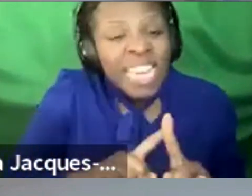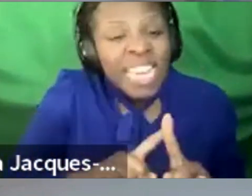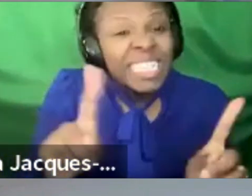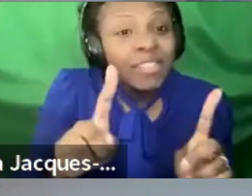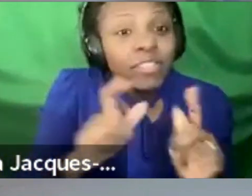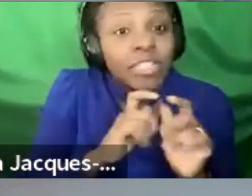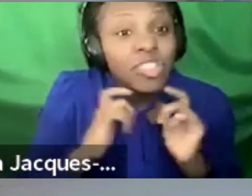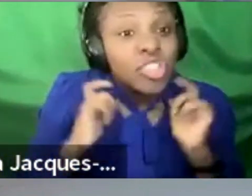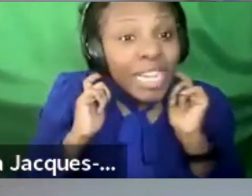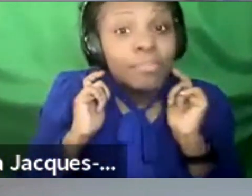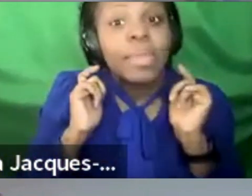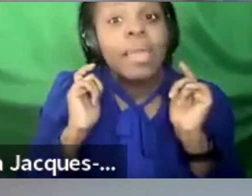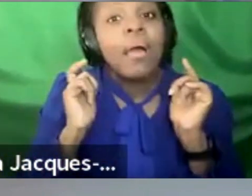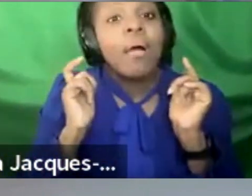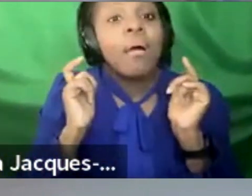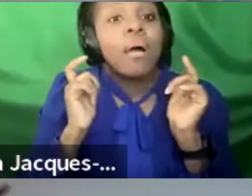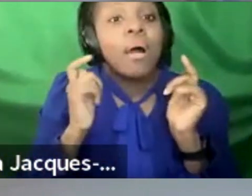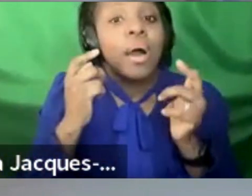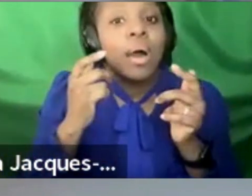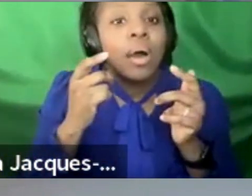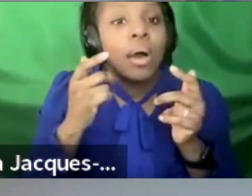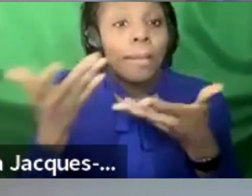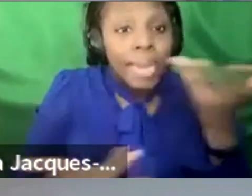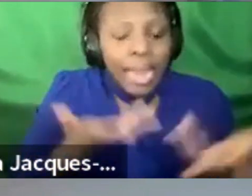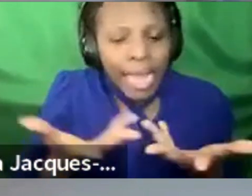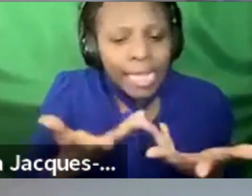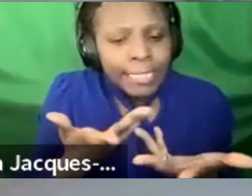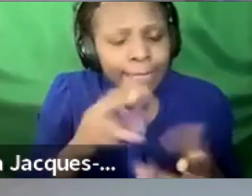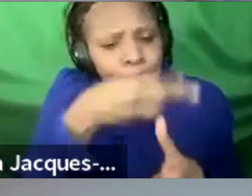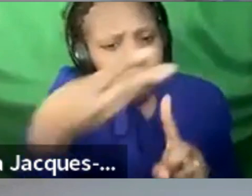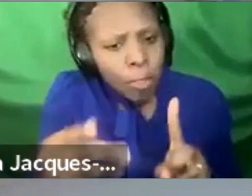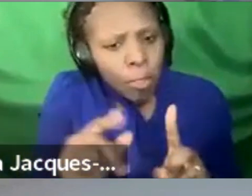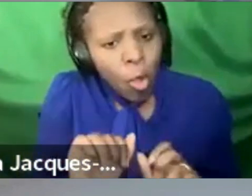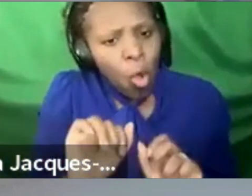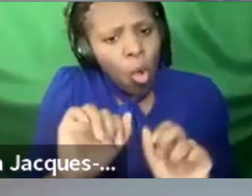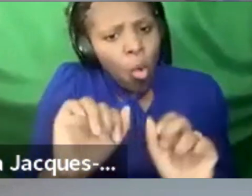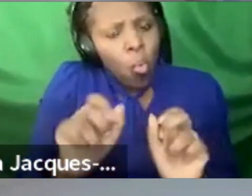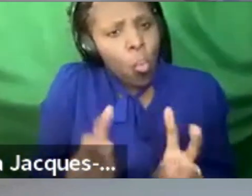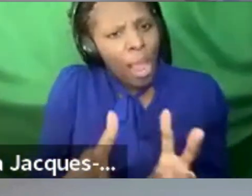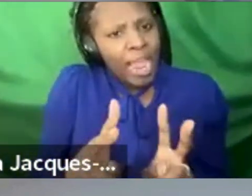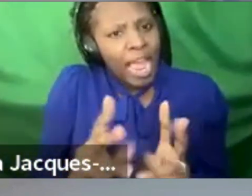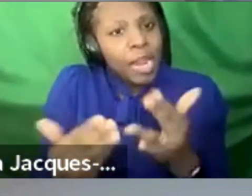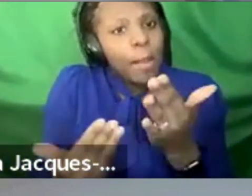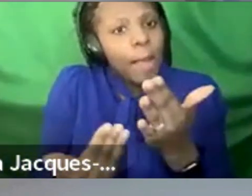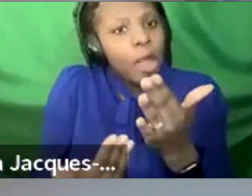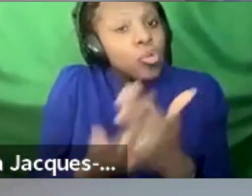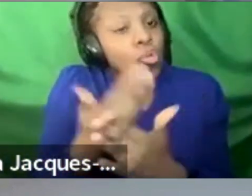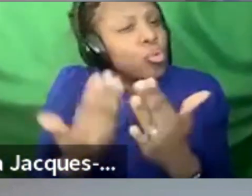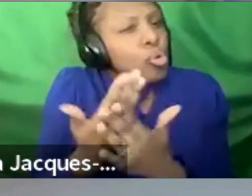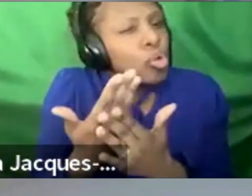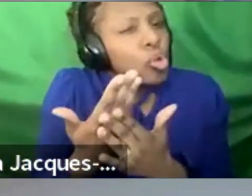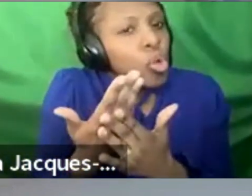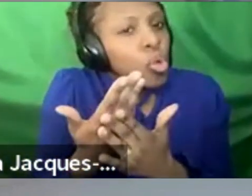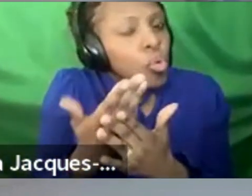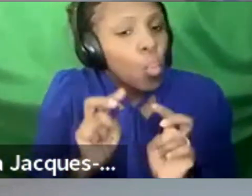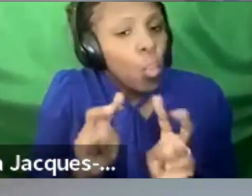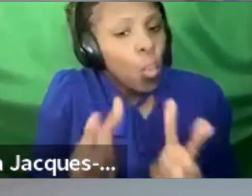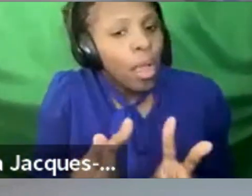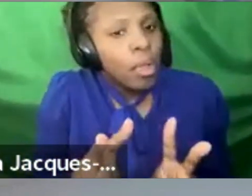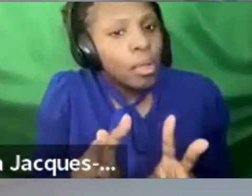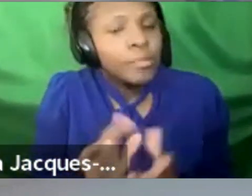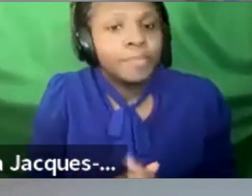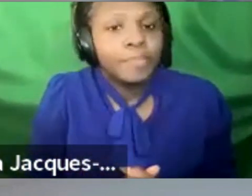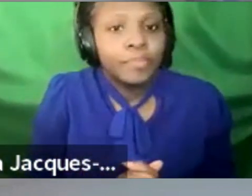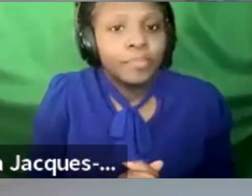Shakespeare plays and queering them in their own way and making their own modern version of the play, rather than just a modernized Shakespeare